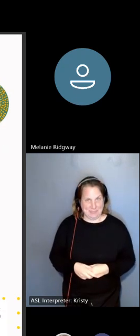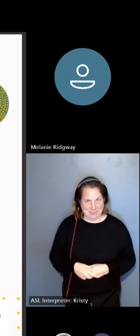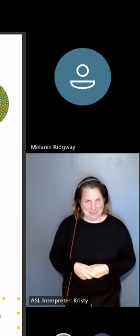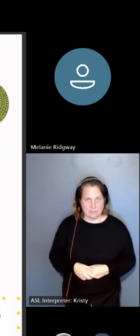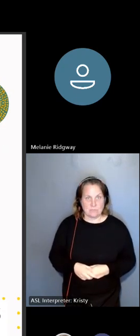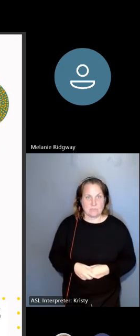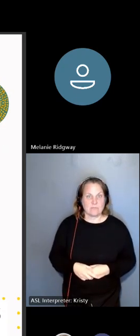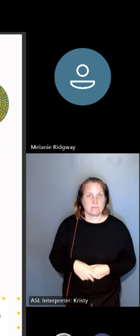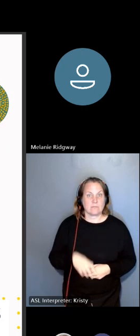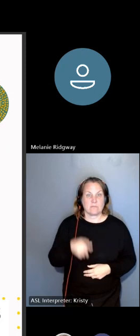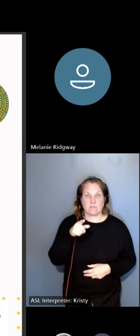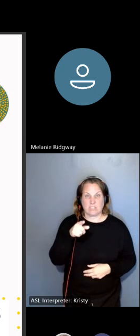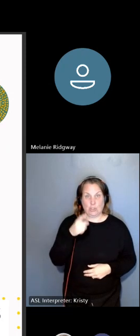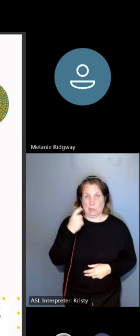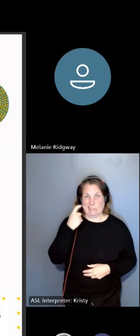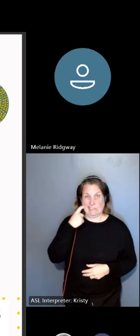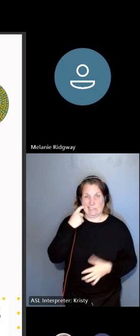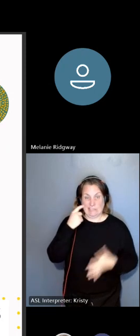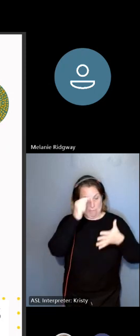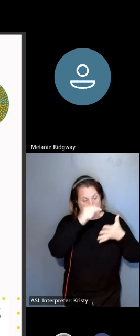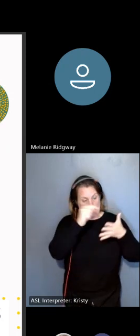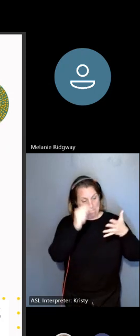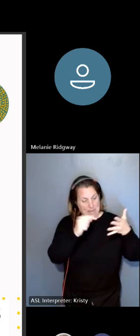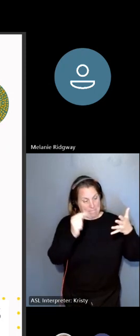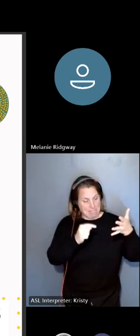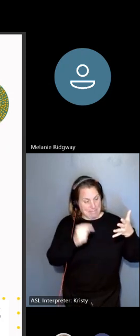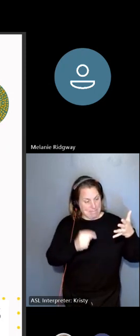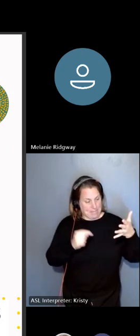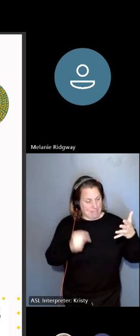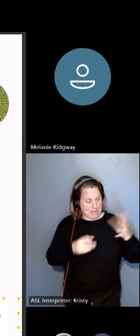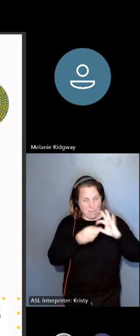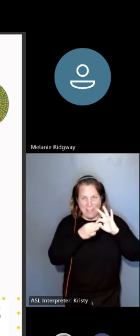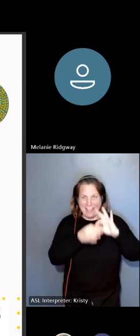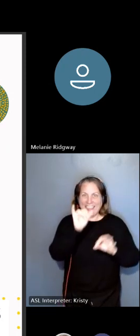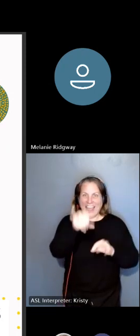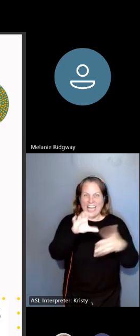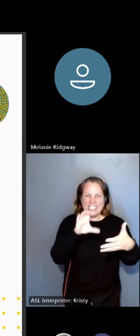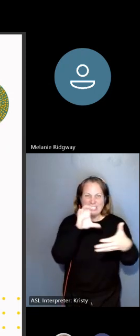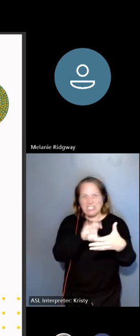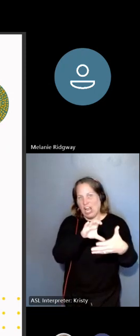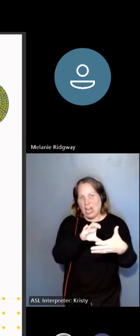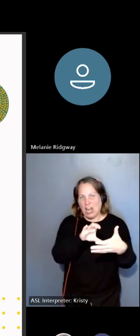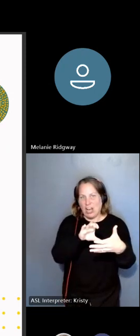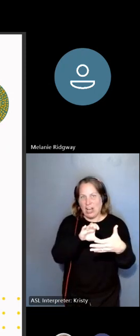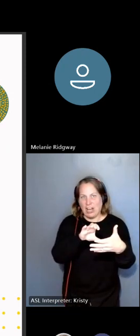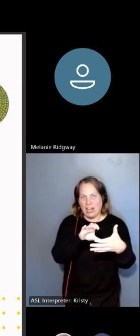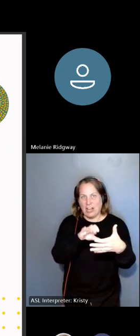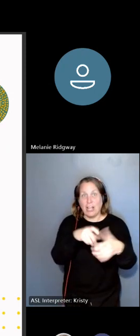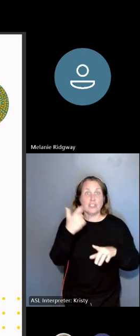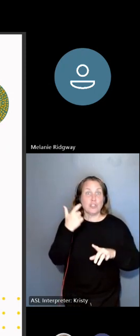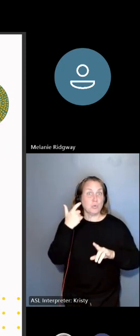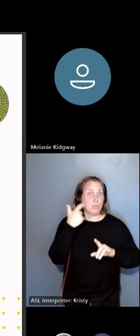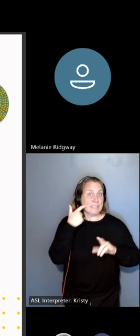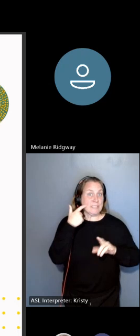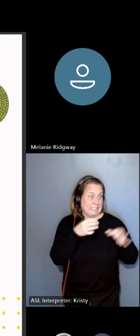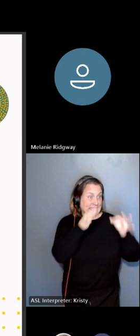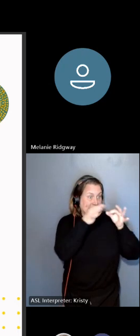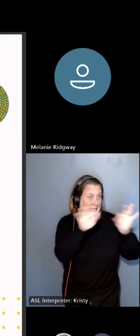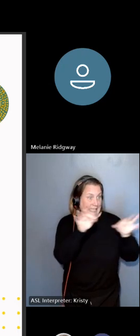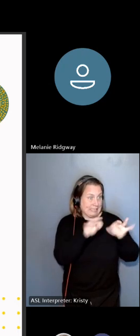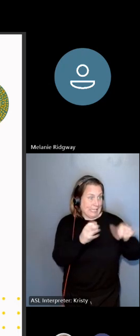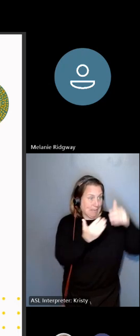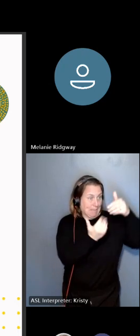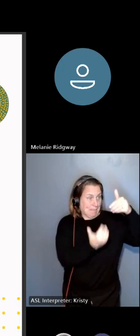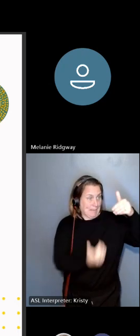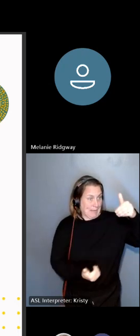So we have combined the previous sentences into one paragraph. This